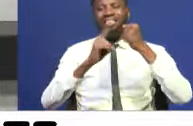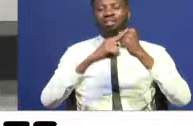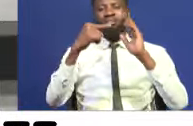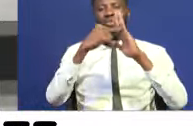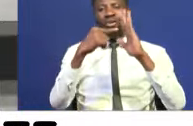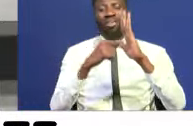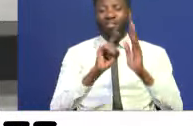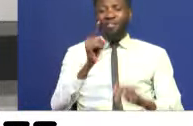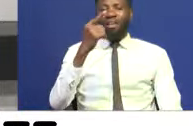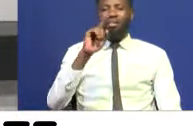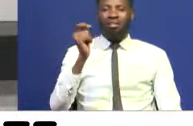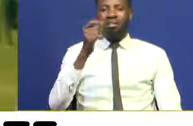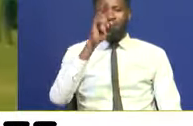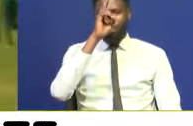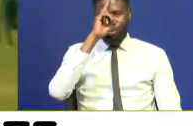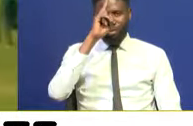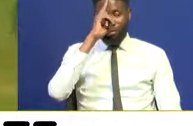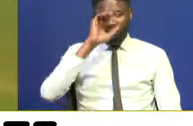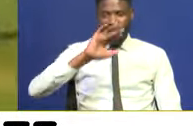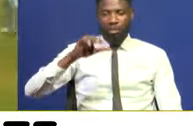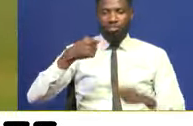go this season.